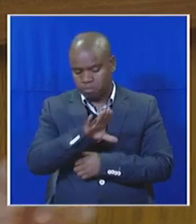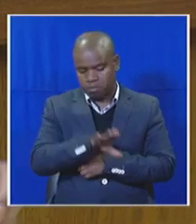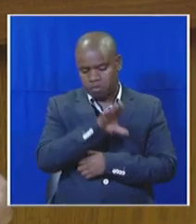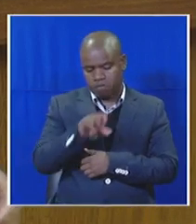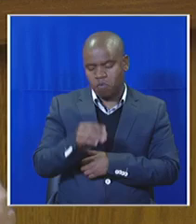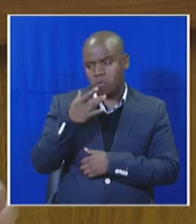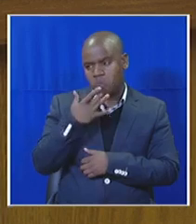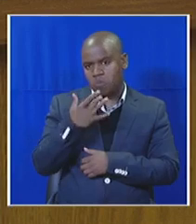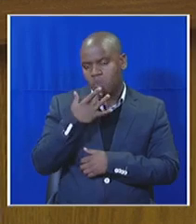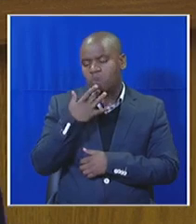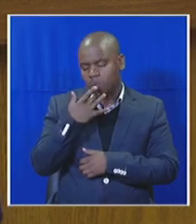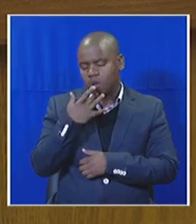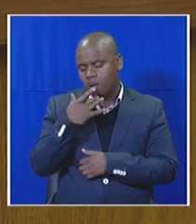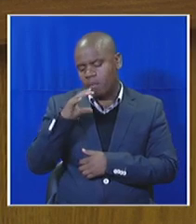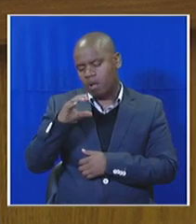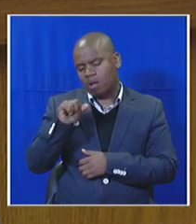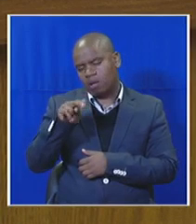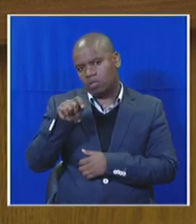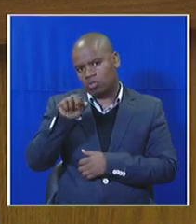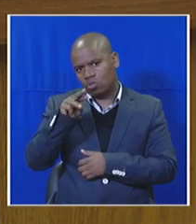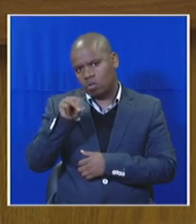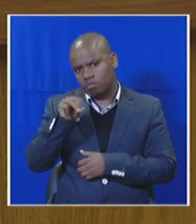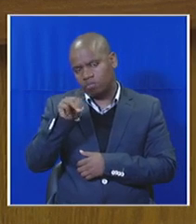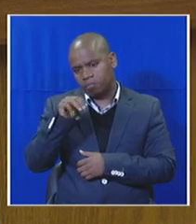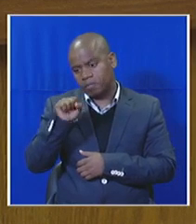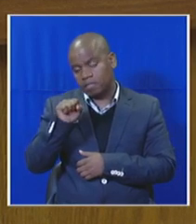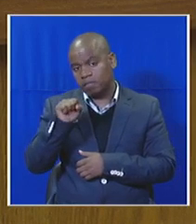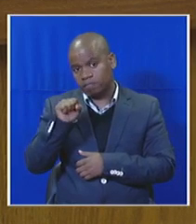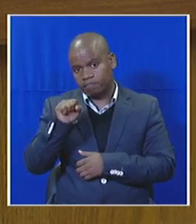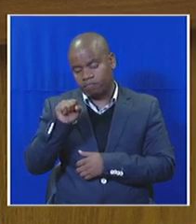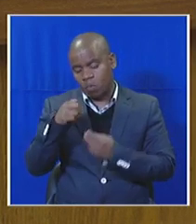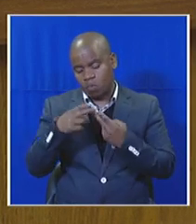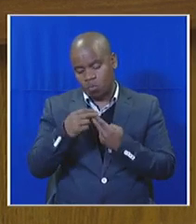African Customs Union currently.